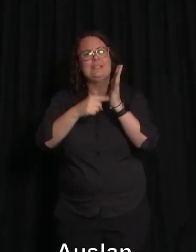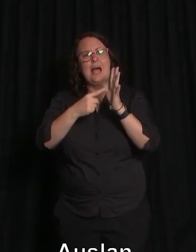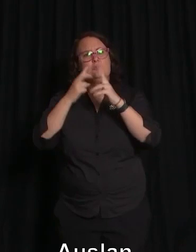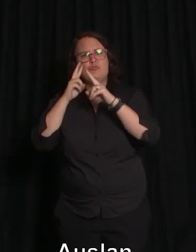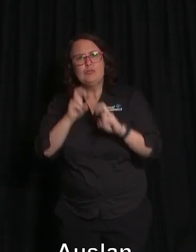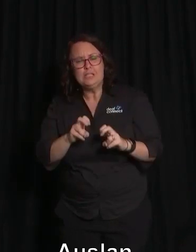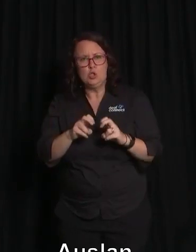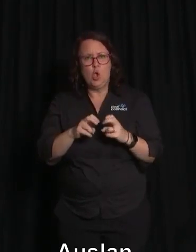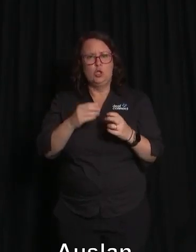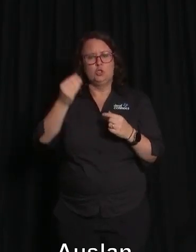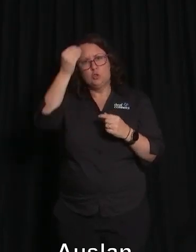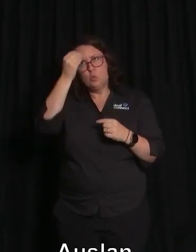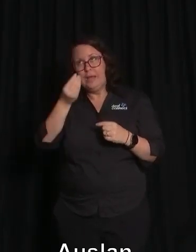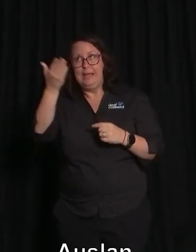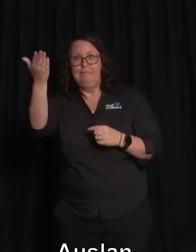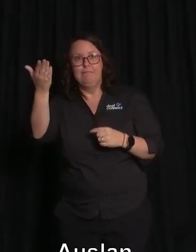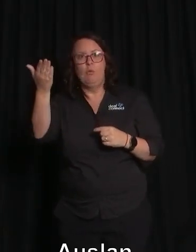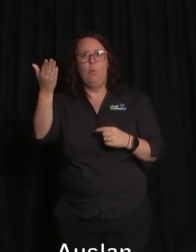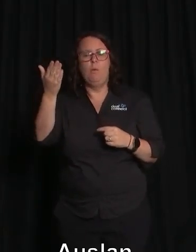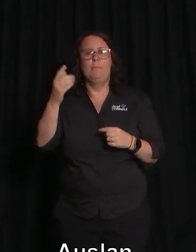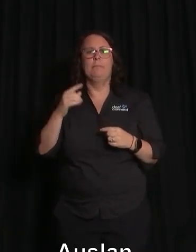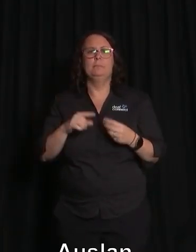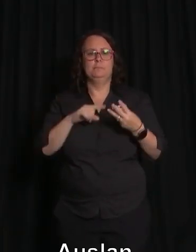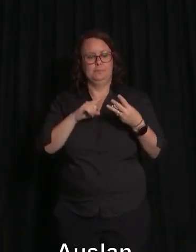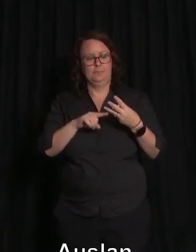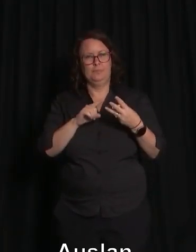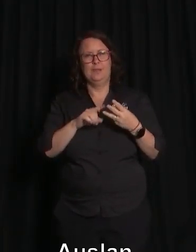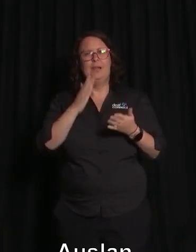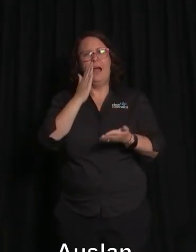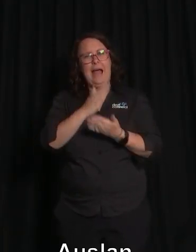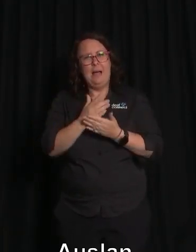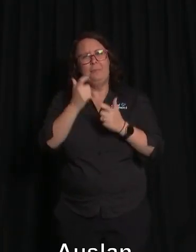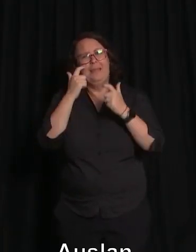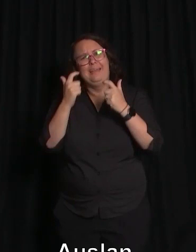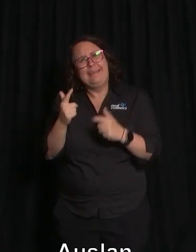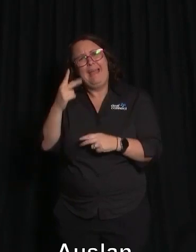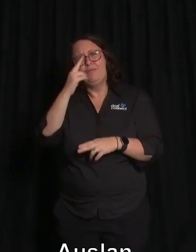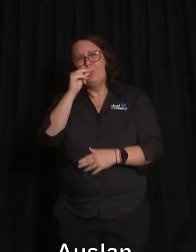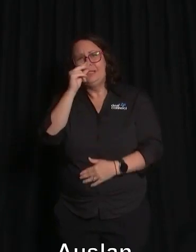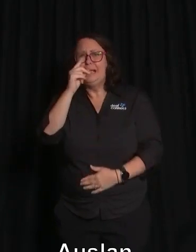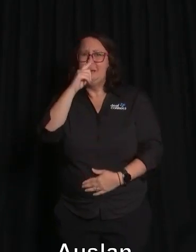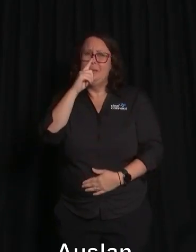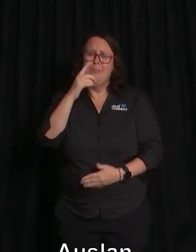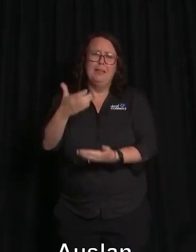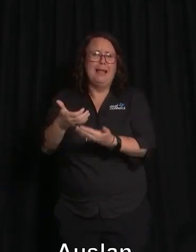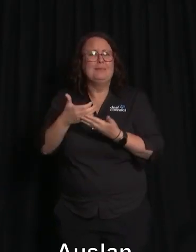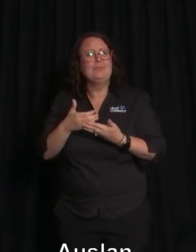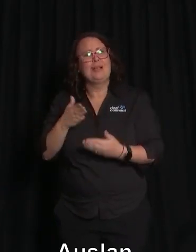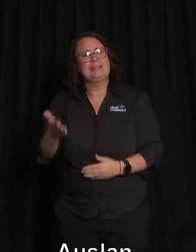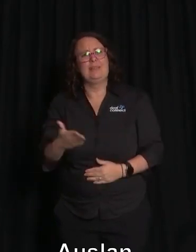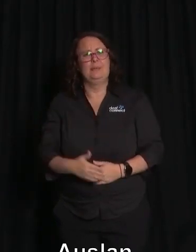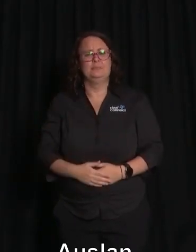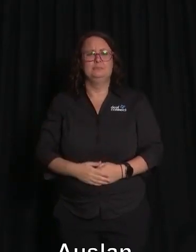processes. The need to really care and embrace our young ones. The importance of